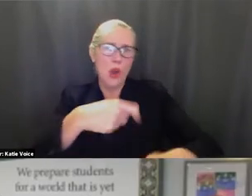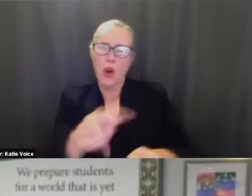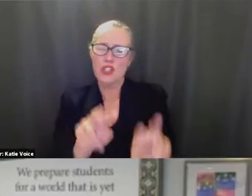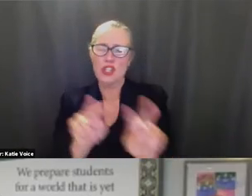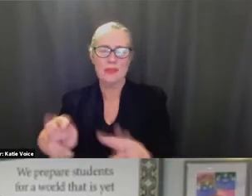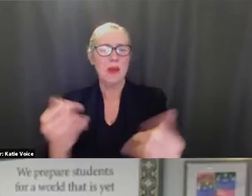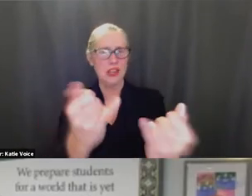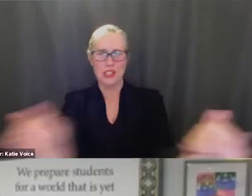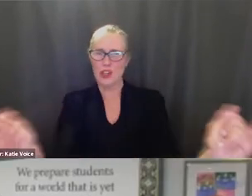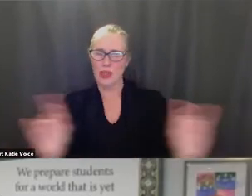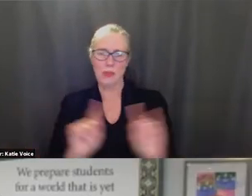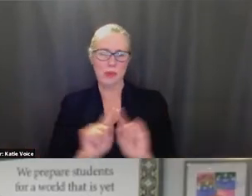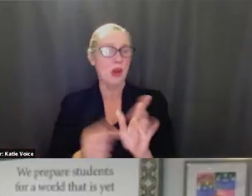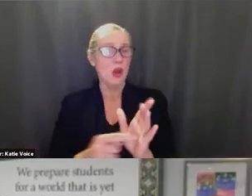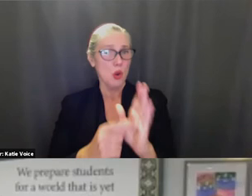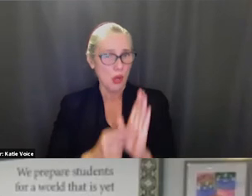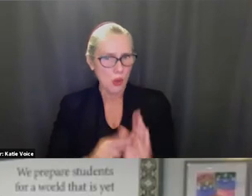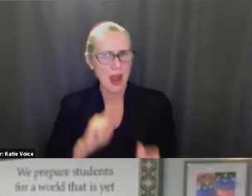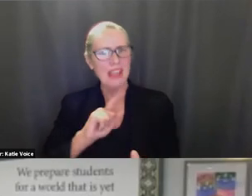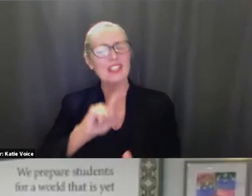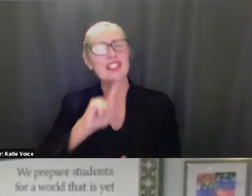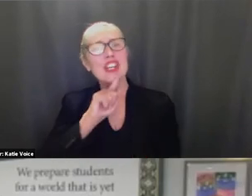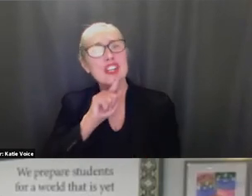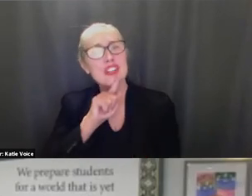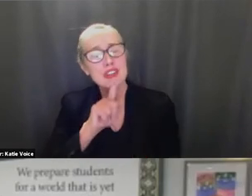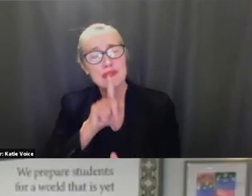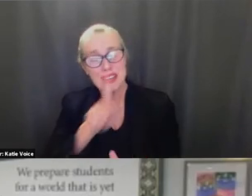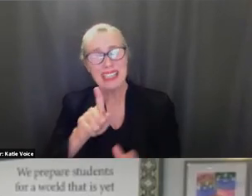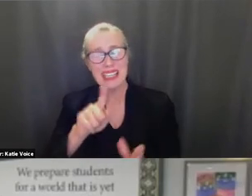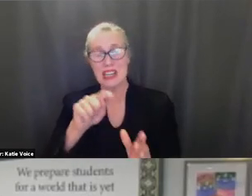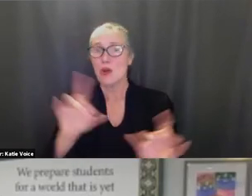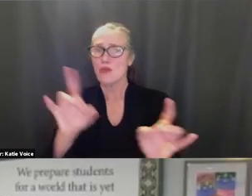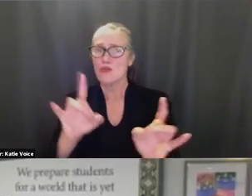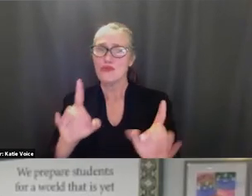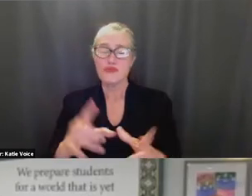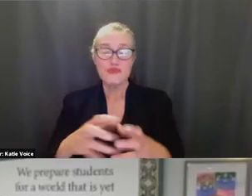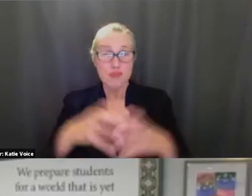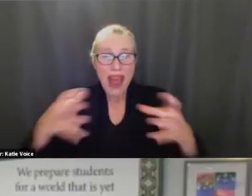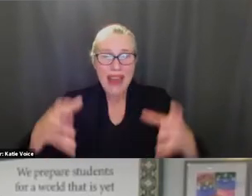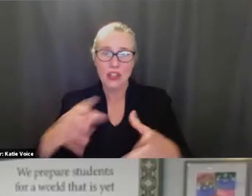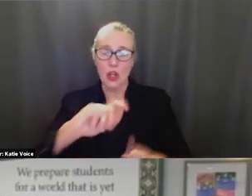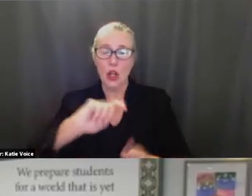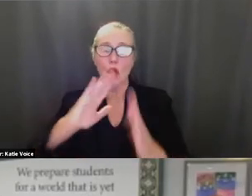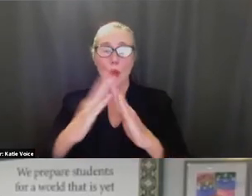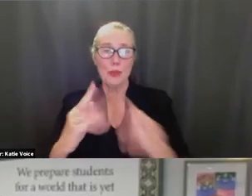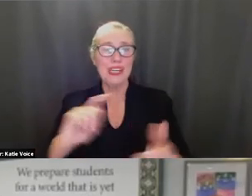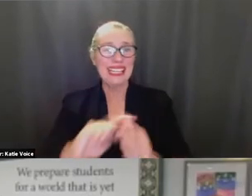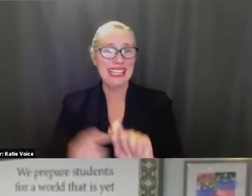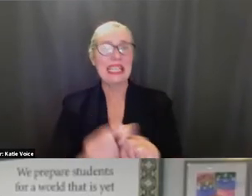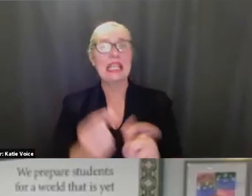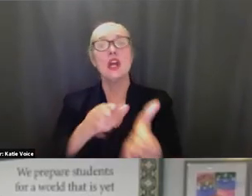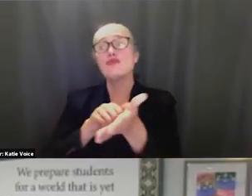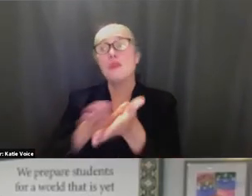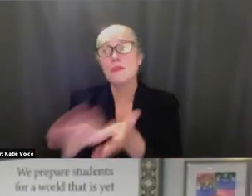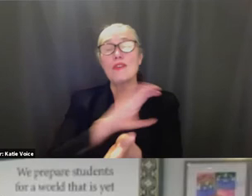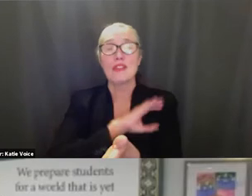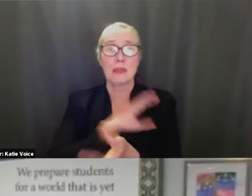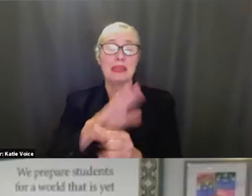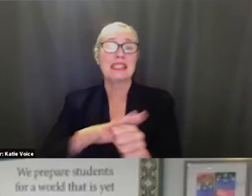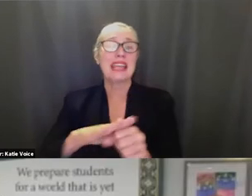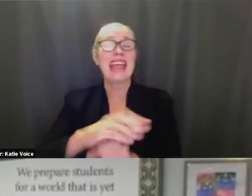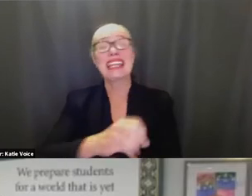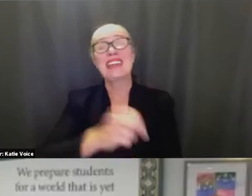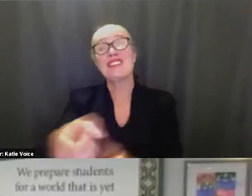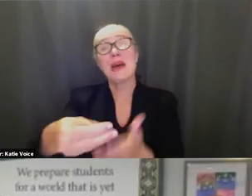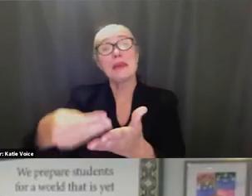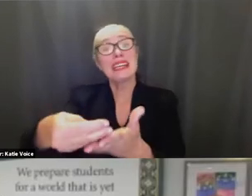perimeter it requires radical community healing and unity the first step to achieving that would be removing police presence from our campus and reallocating the funding